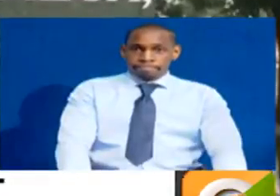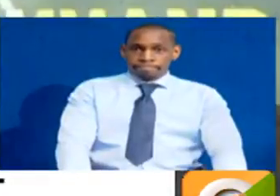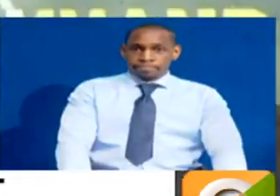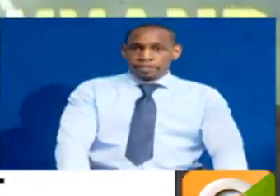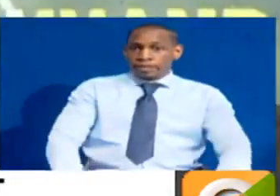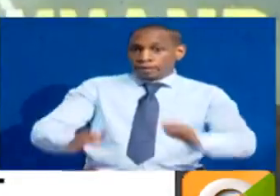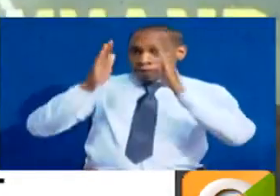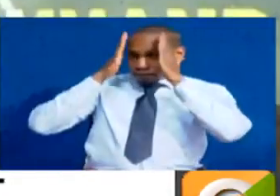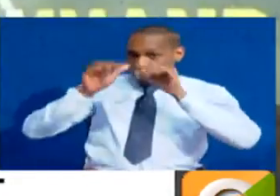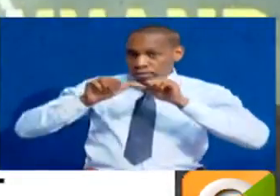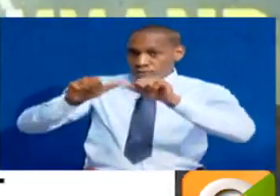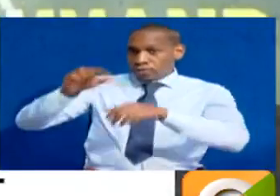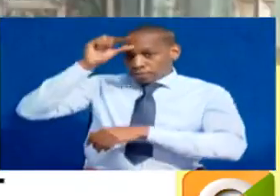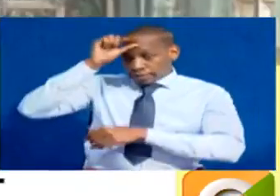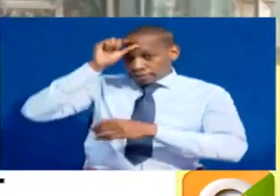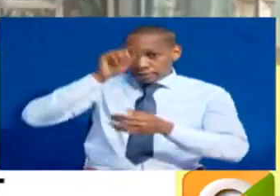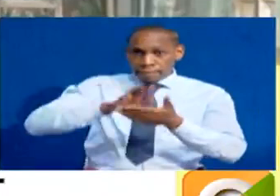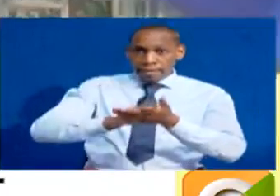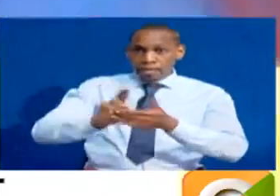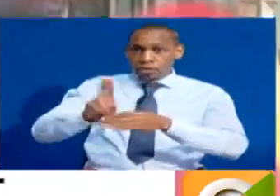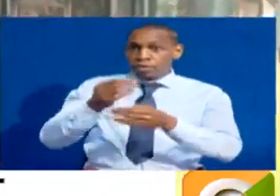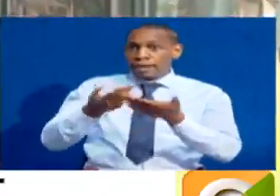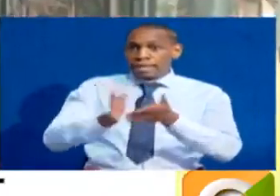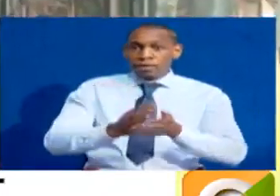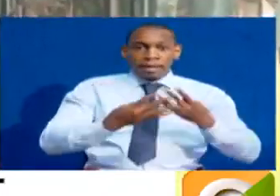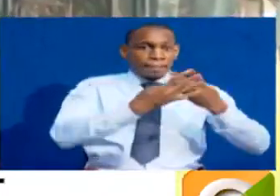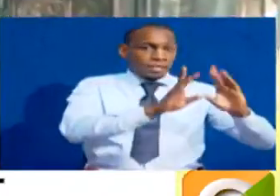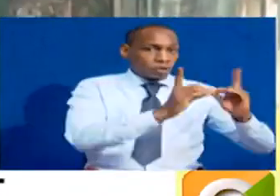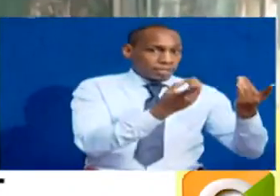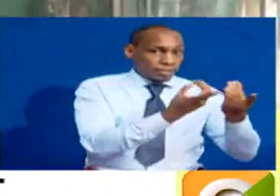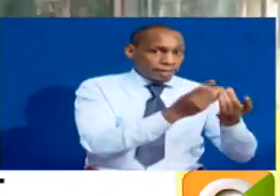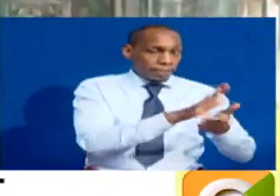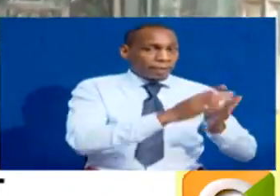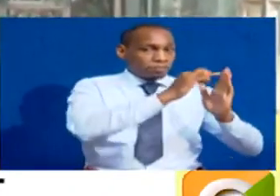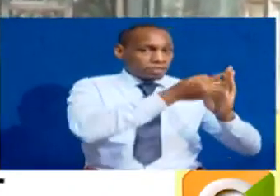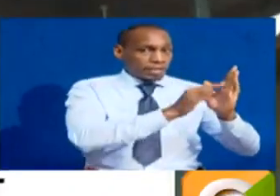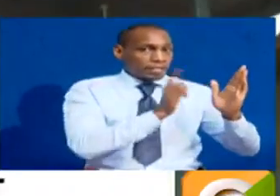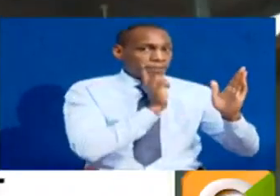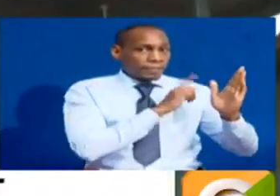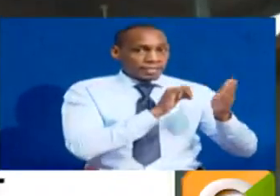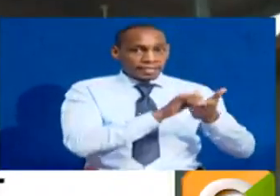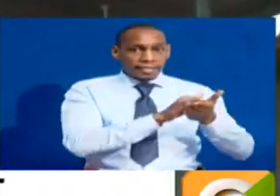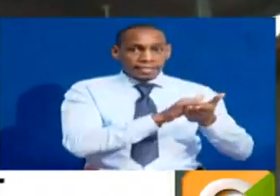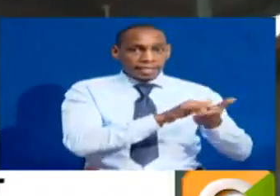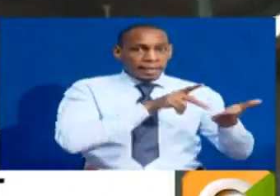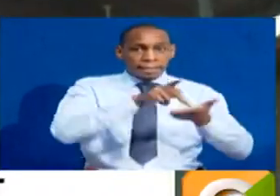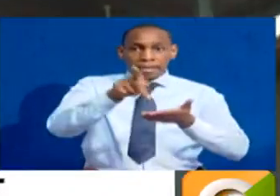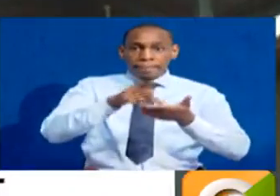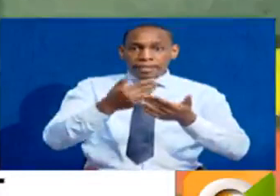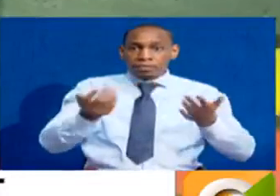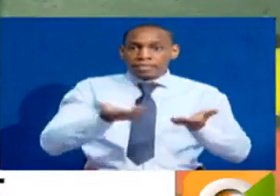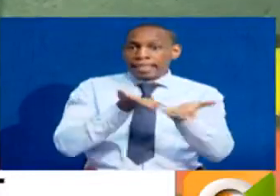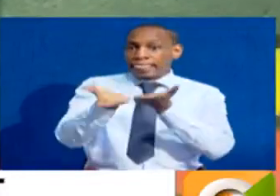And as focus remains on government expenditure, the Correctional Services Department has been listed as incorrectly paying for goods